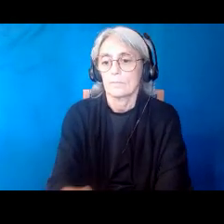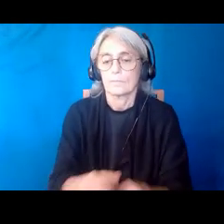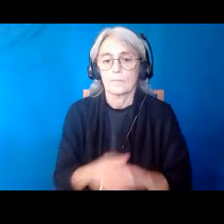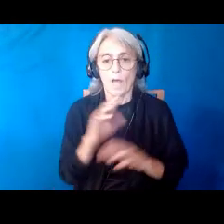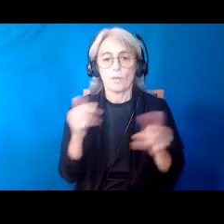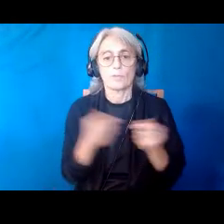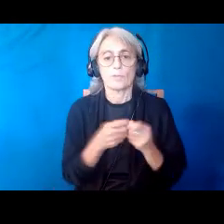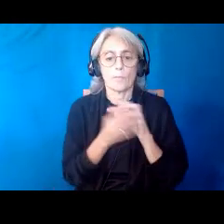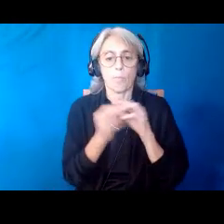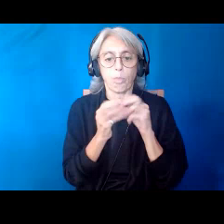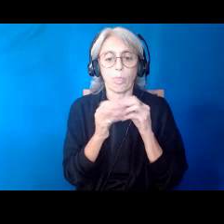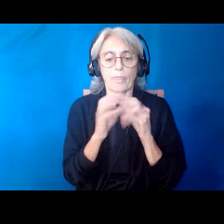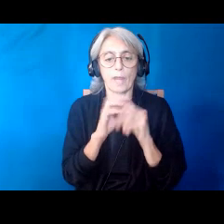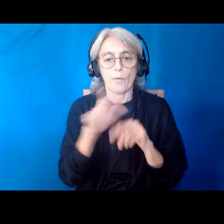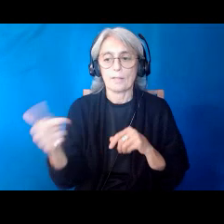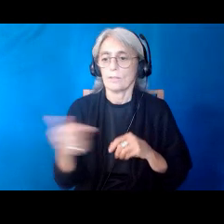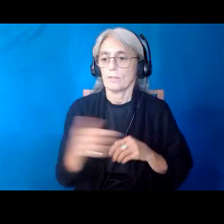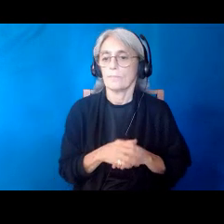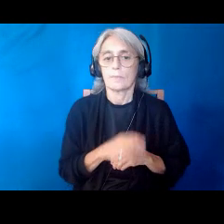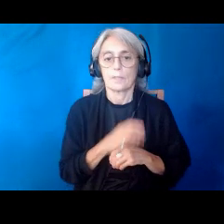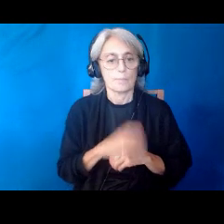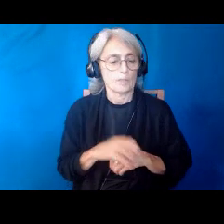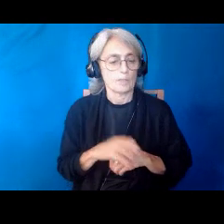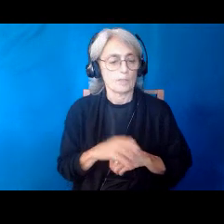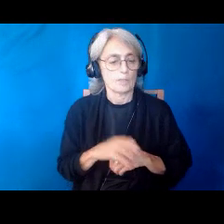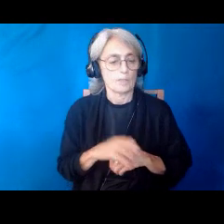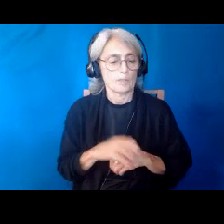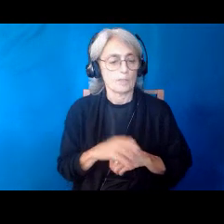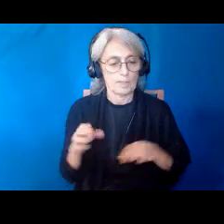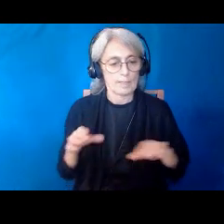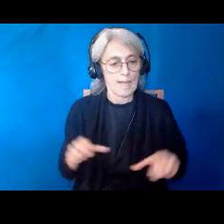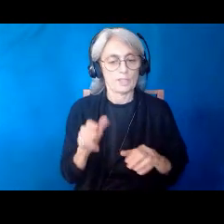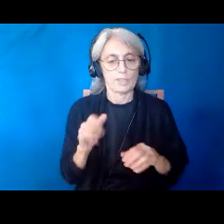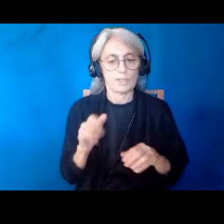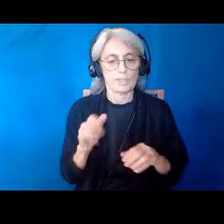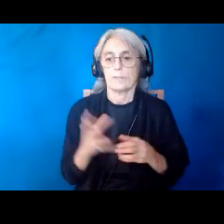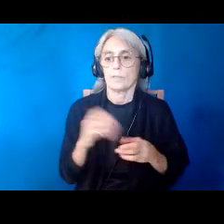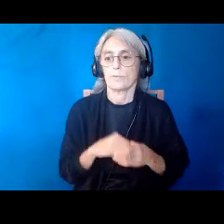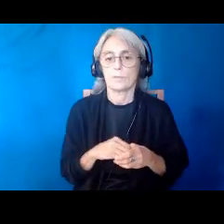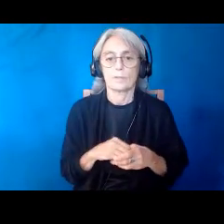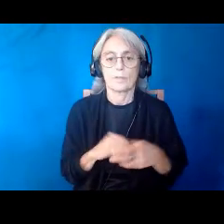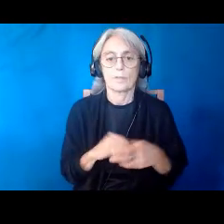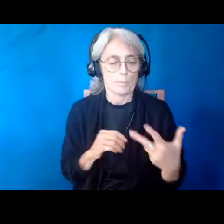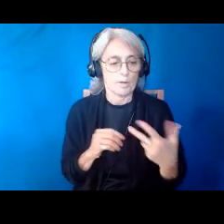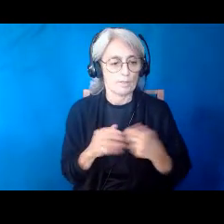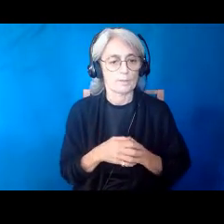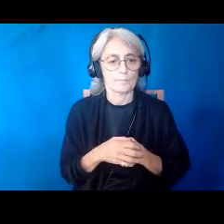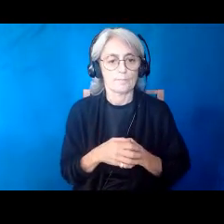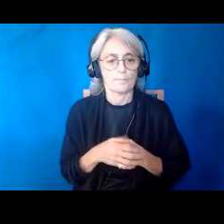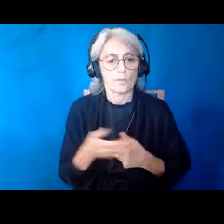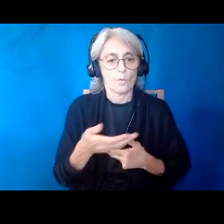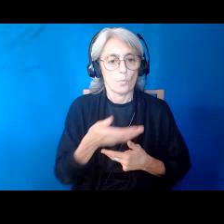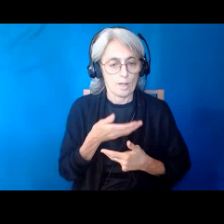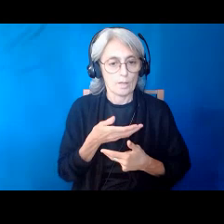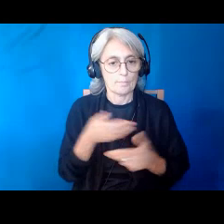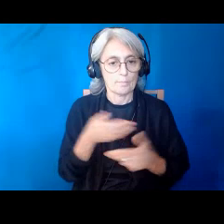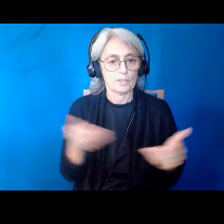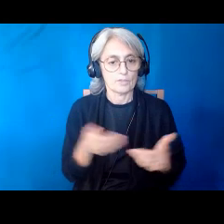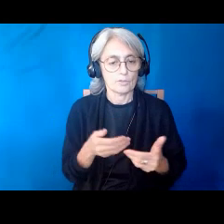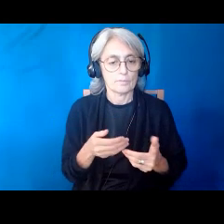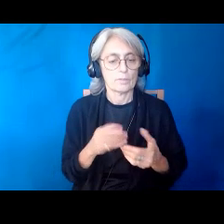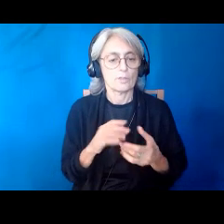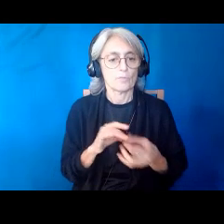you. Okay, Thank you. So Commissioners, tab 14 is an action item that includes 3 parts. Welcoming and introductory remarks